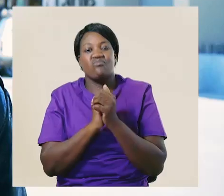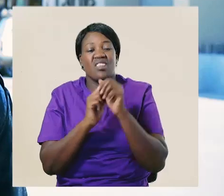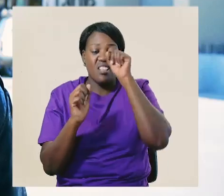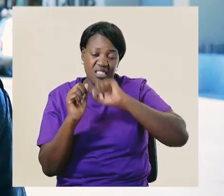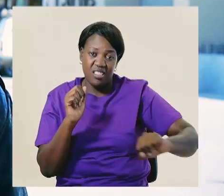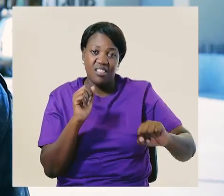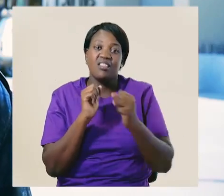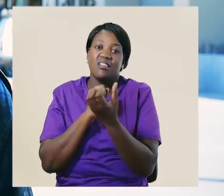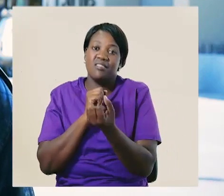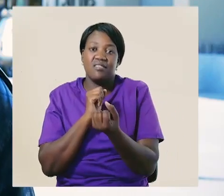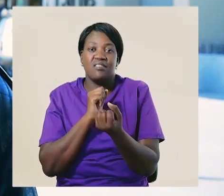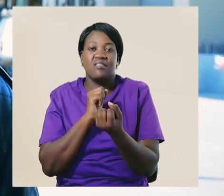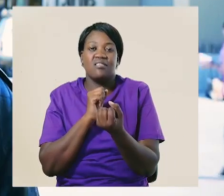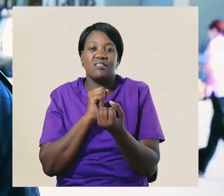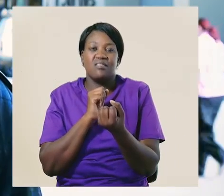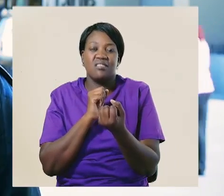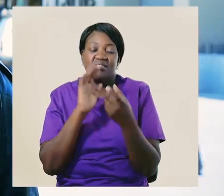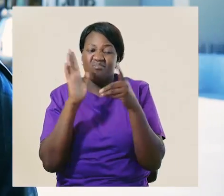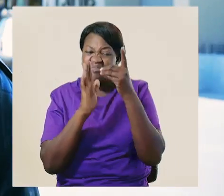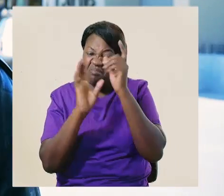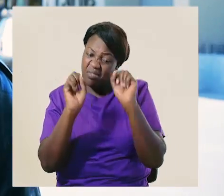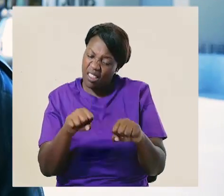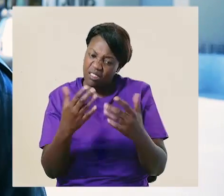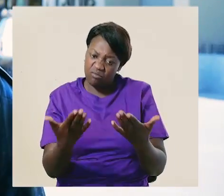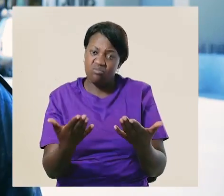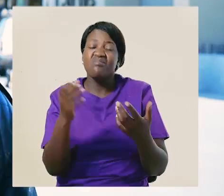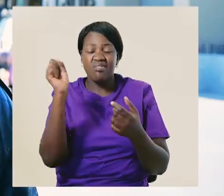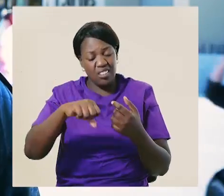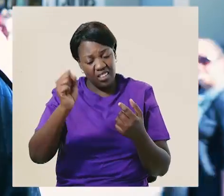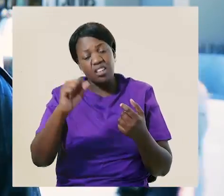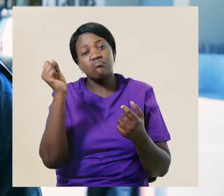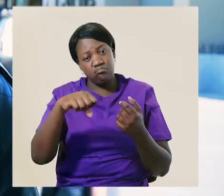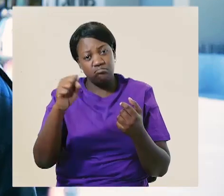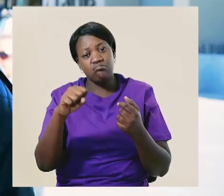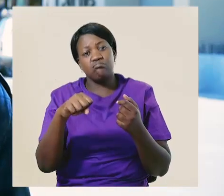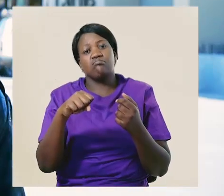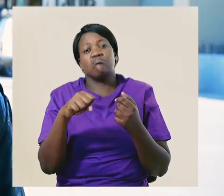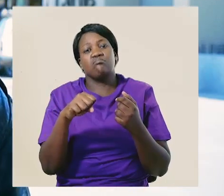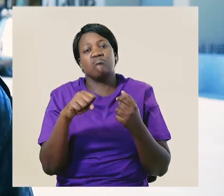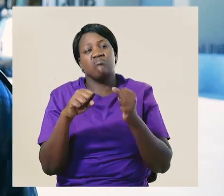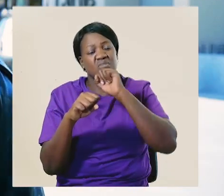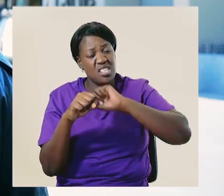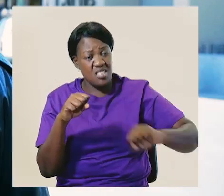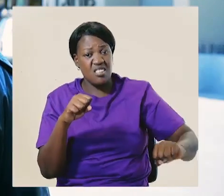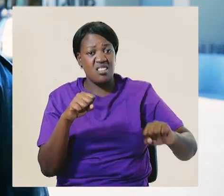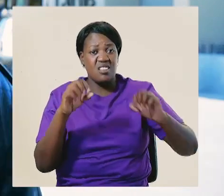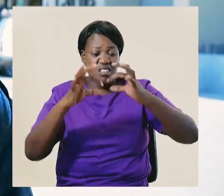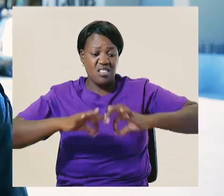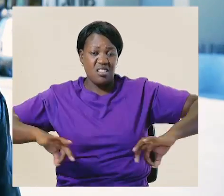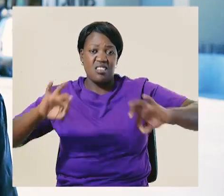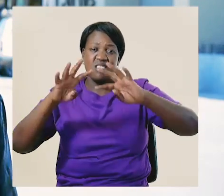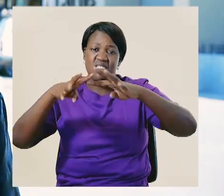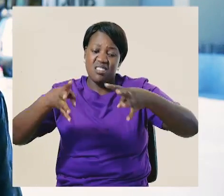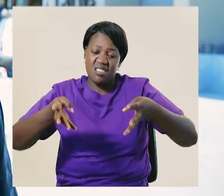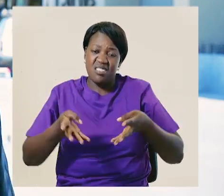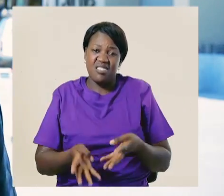land. Is it possible to develop that land? I think it's possible to develop that land. Do we have enough land in the urban area? Maybe